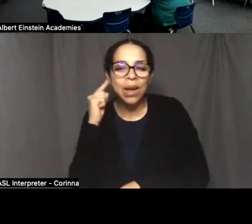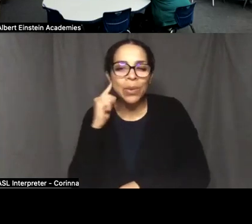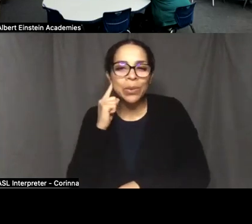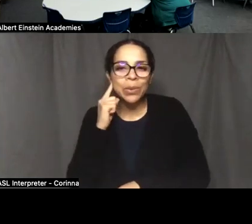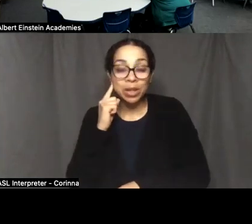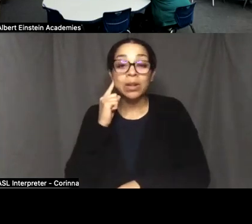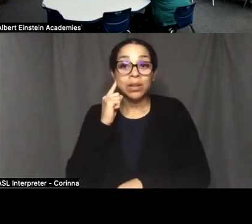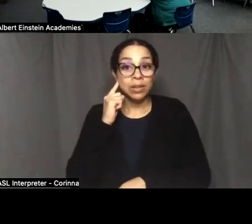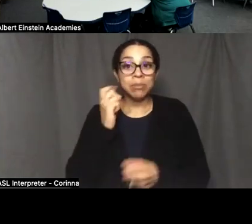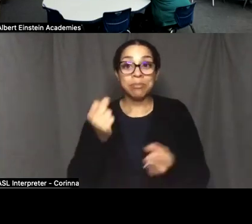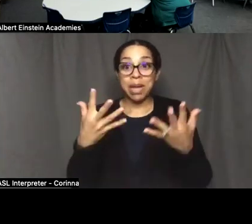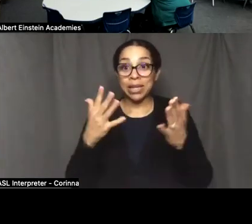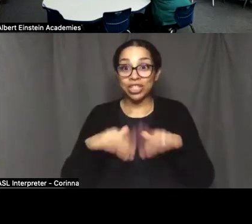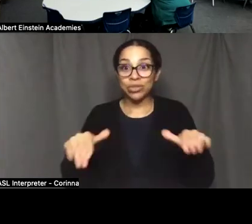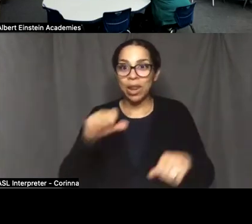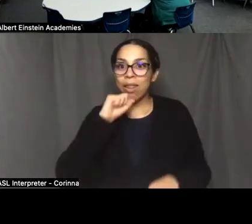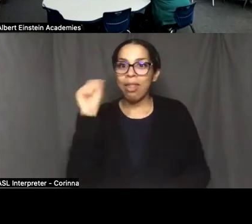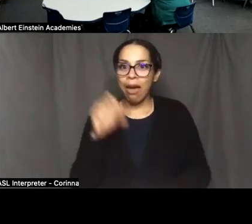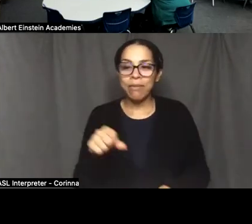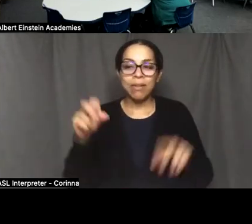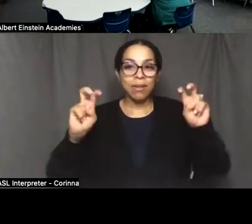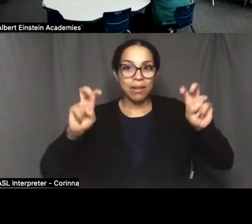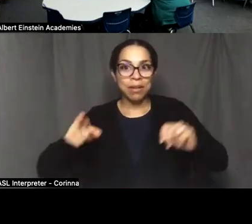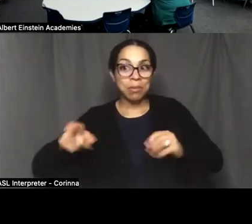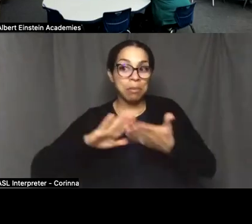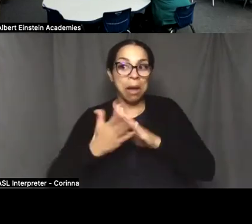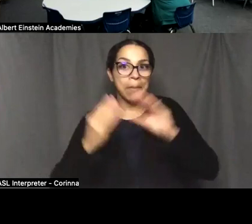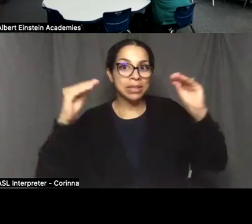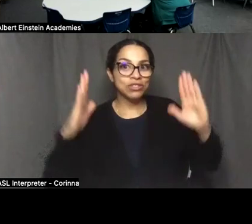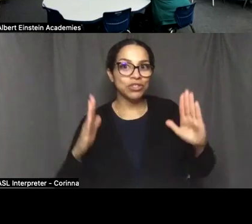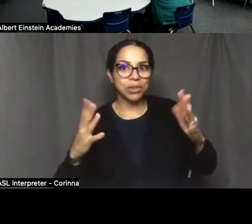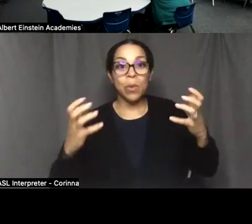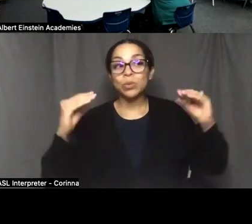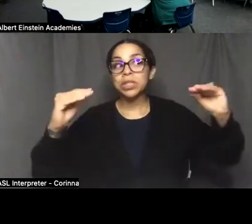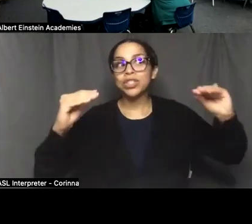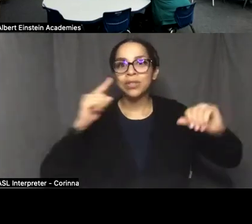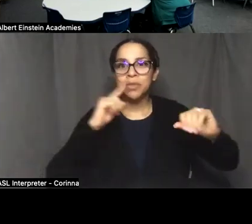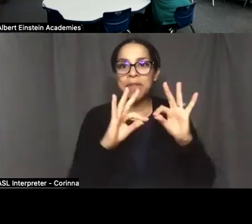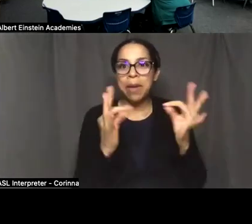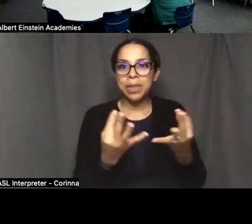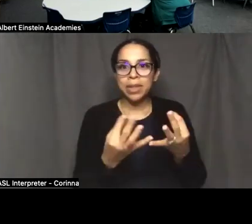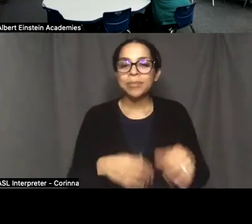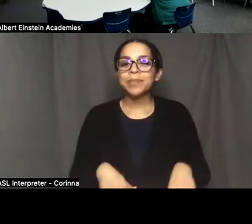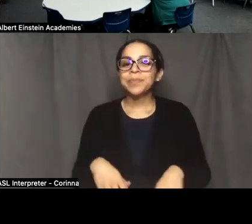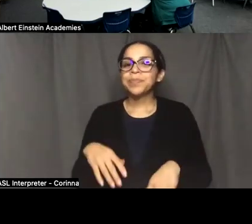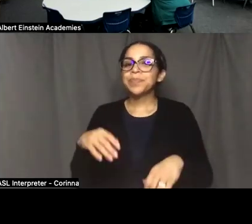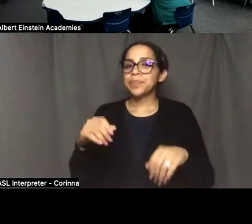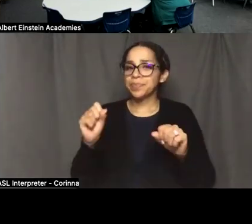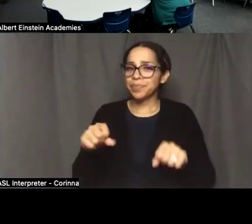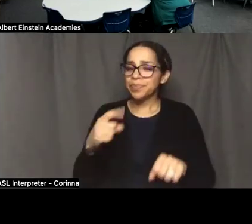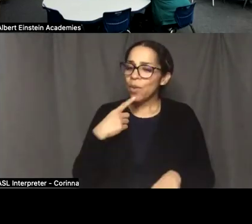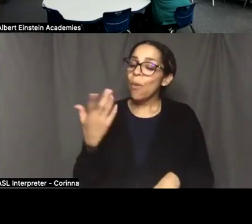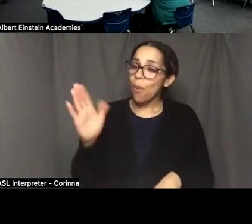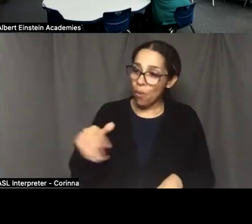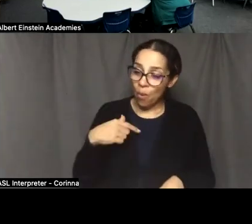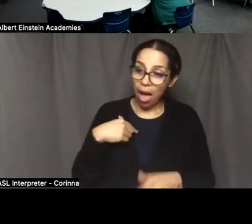kids love, because they love to be the teacher, they want to teach their family something, is you can say, oh, I learned that you use motions that go along with each letter